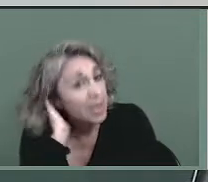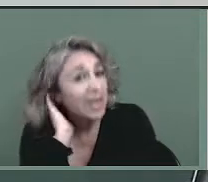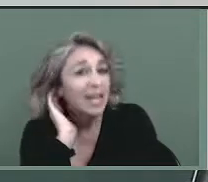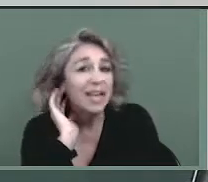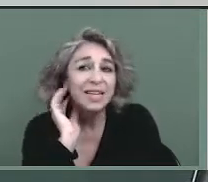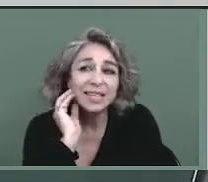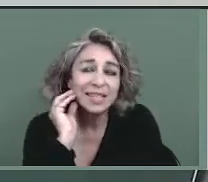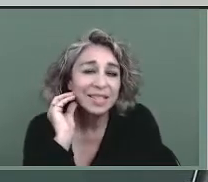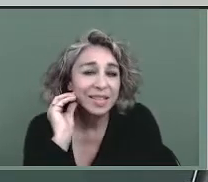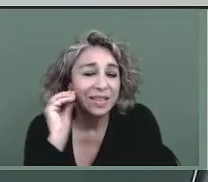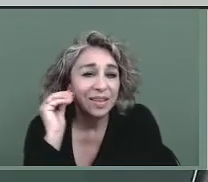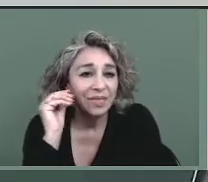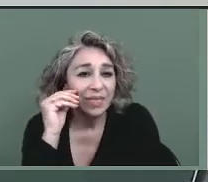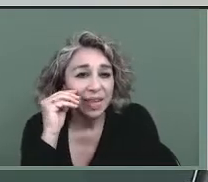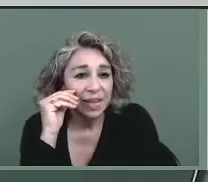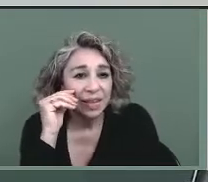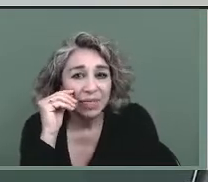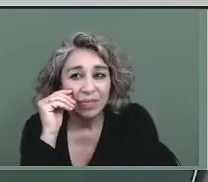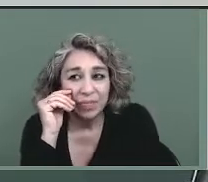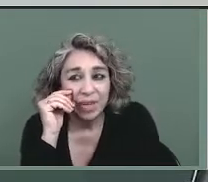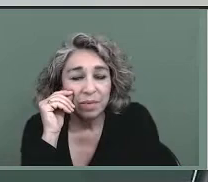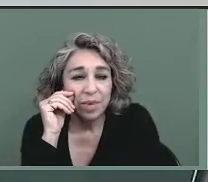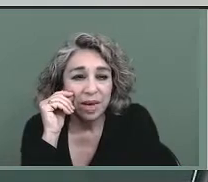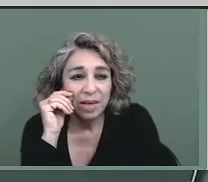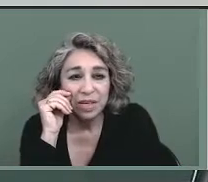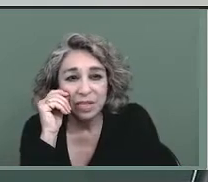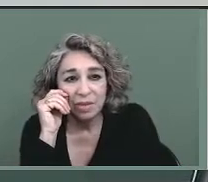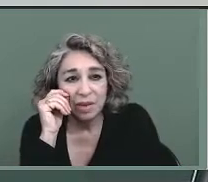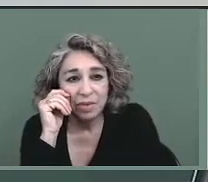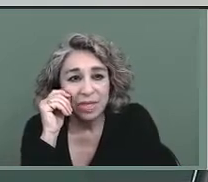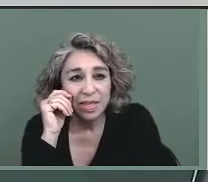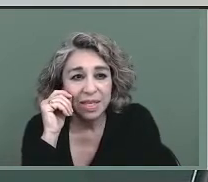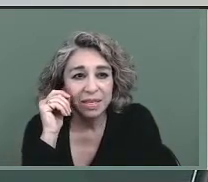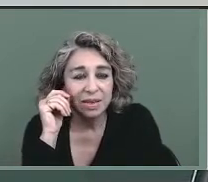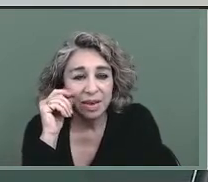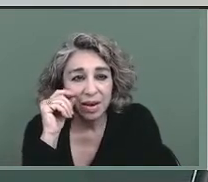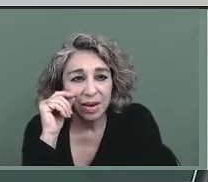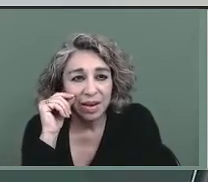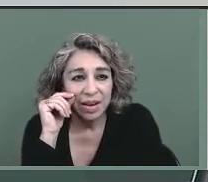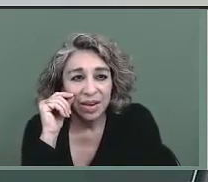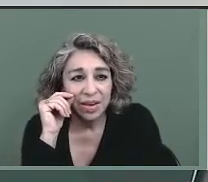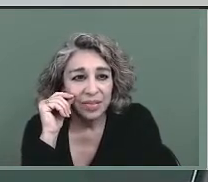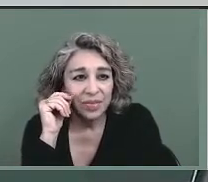don't have medications. But all these pharmacies,